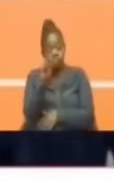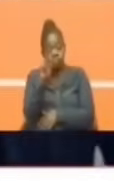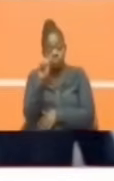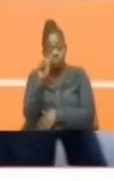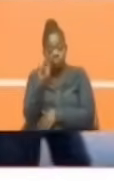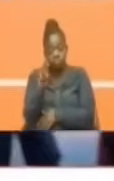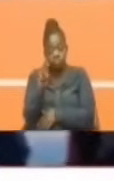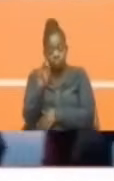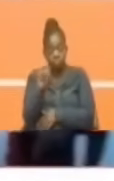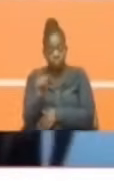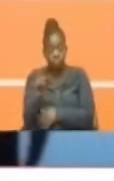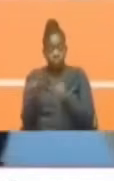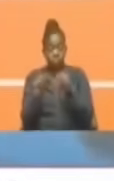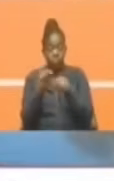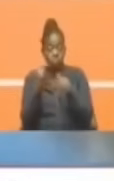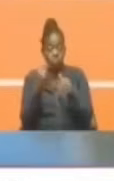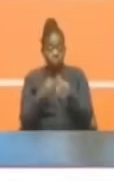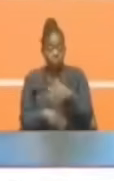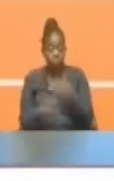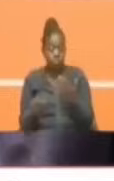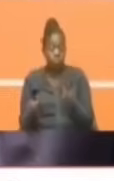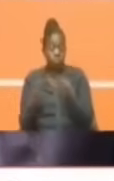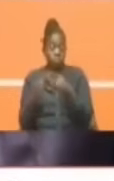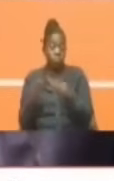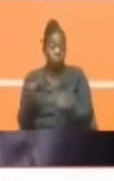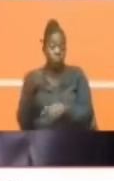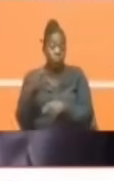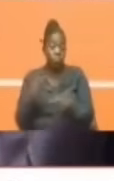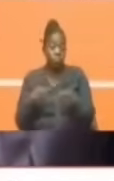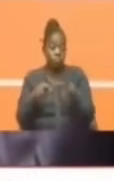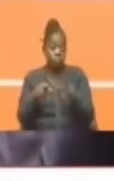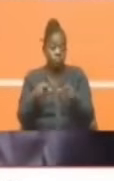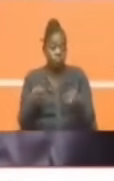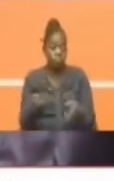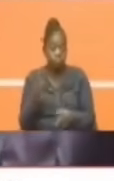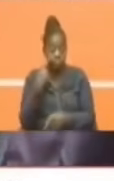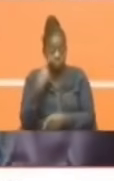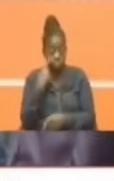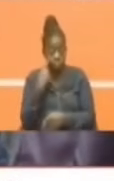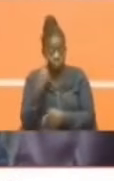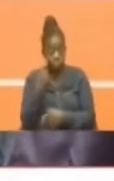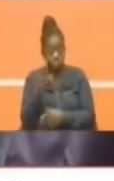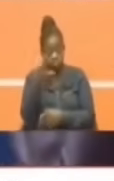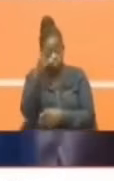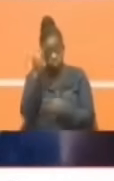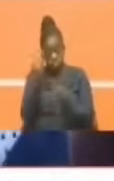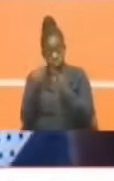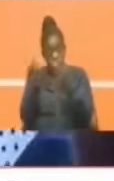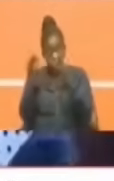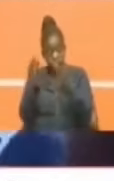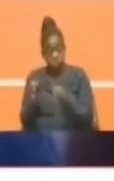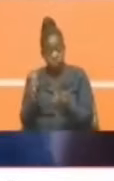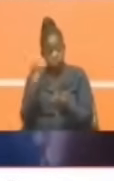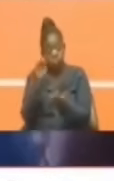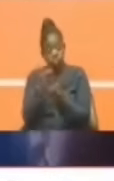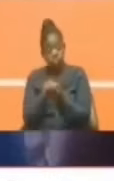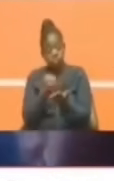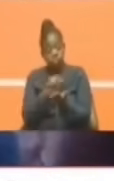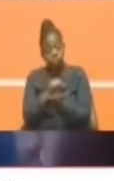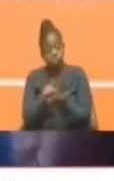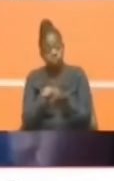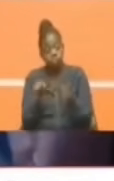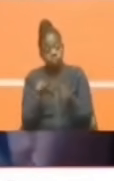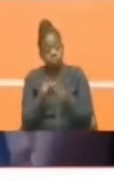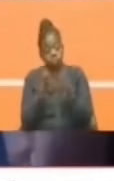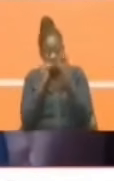Kabiito ayogedde ku ky'omugga okwetondawo. Tukiraba nga kino ebyokuyiga bya njawulo, tulina okukuuma obutonde